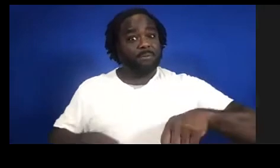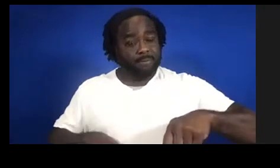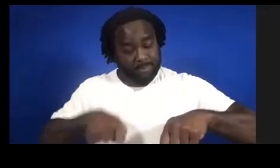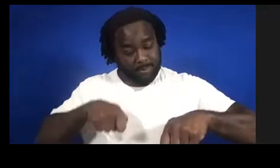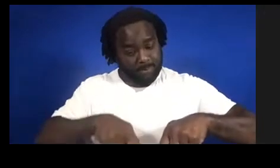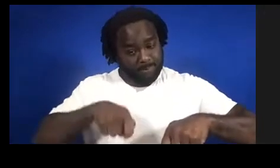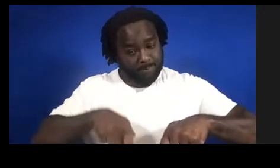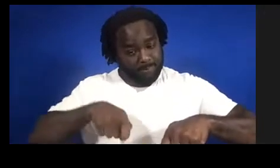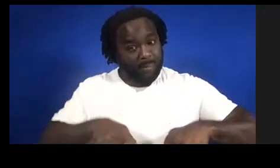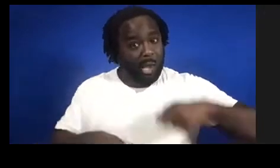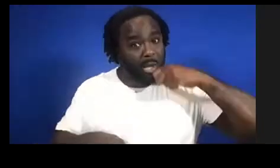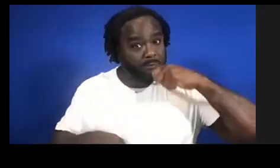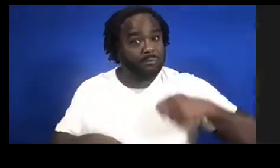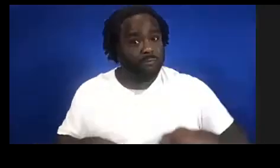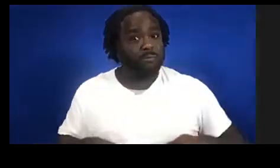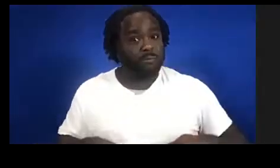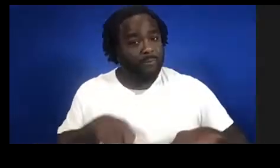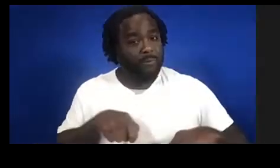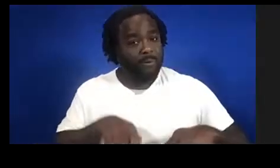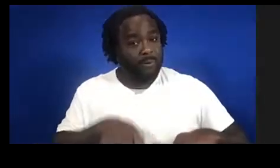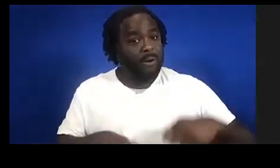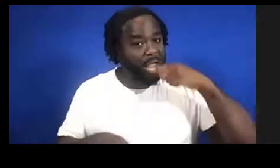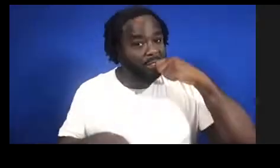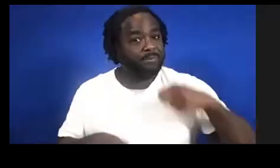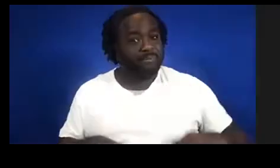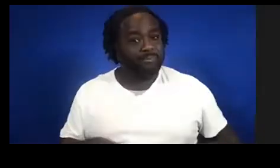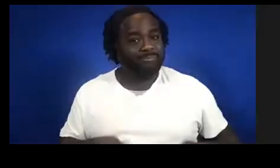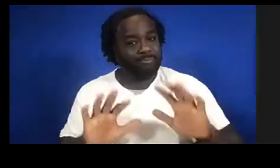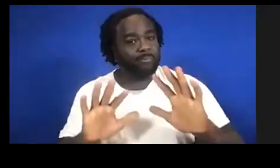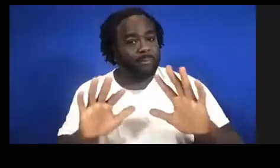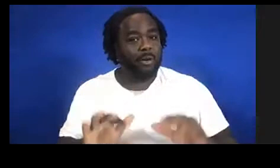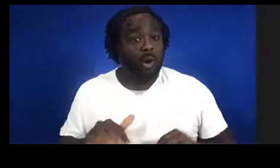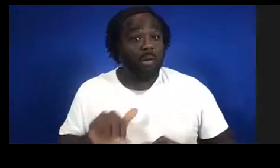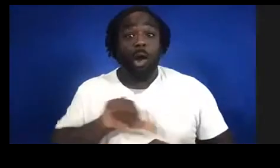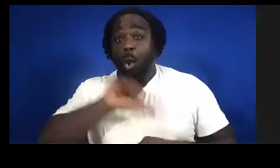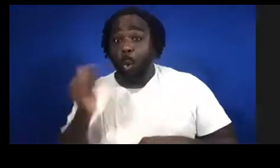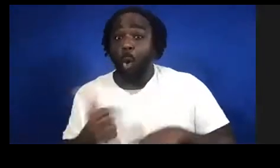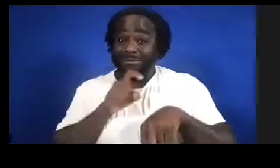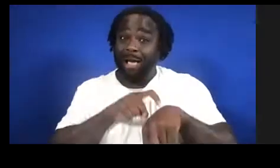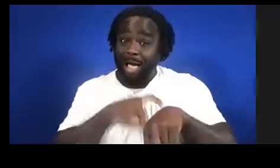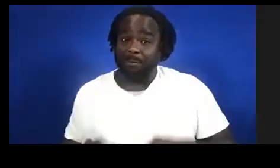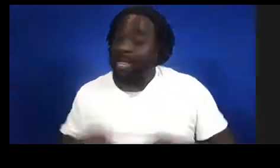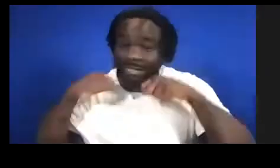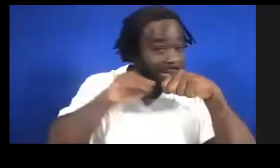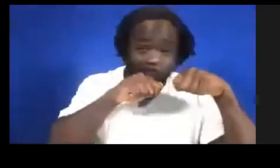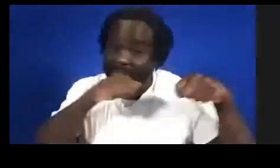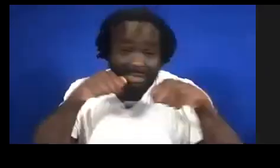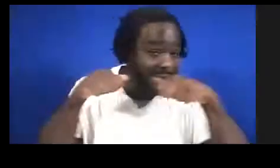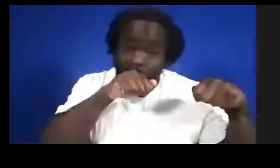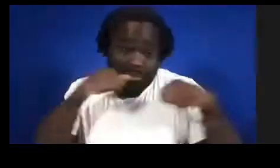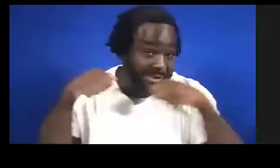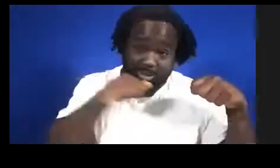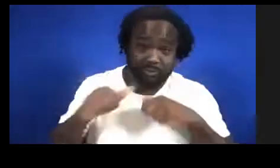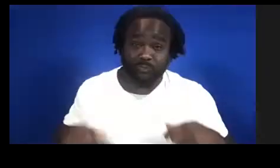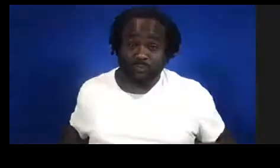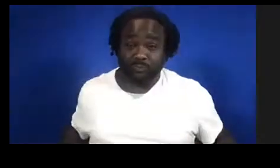You know, but we in Tennessee, we have, you know, we have our etiquette as well, right? We know how to use a knife and a fork, but at